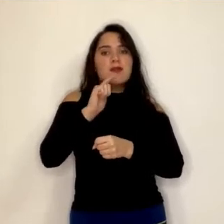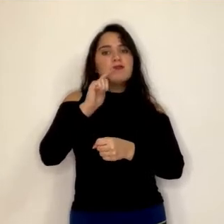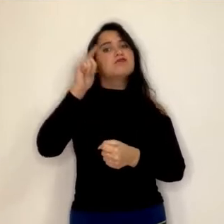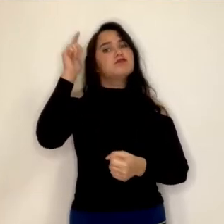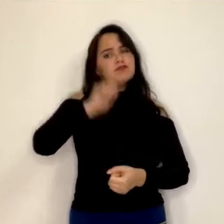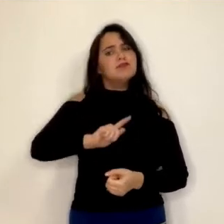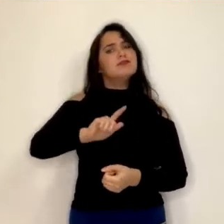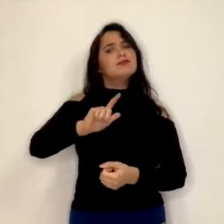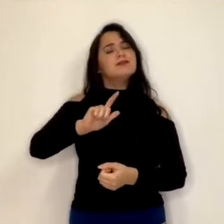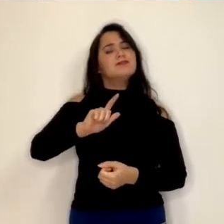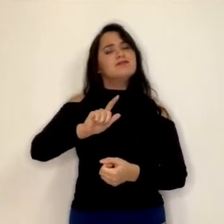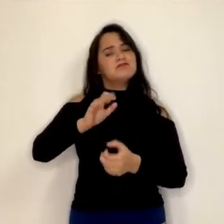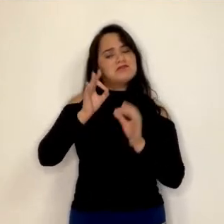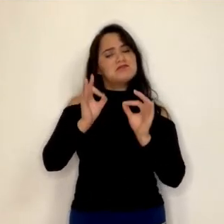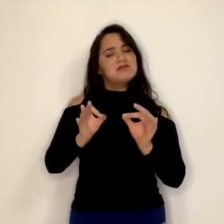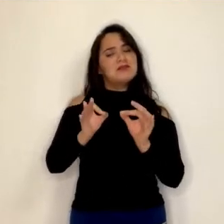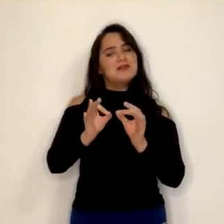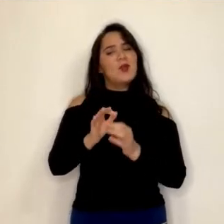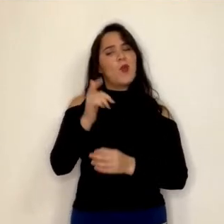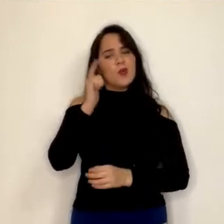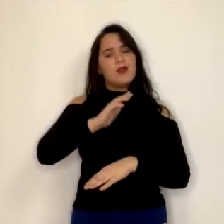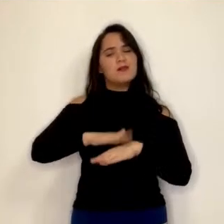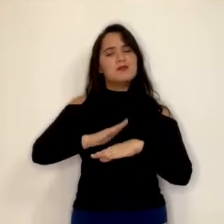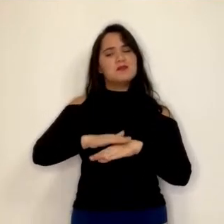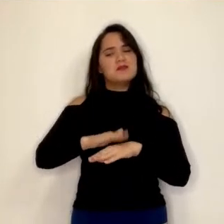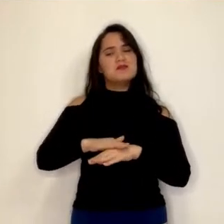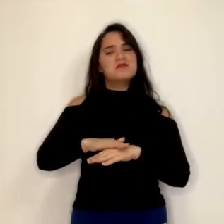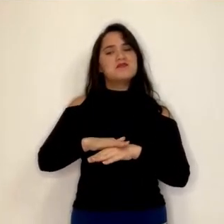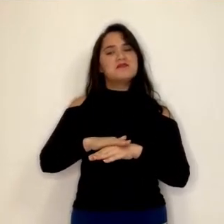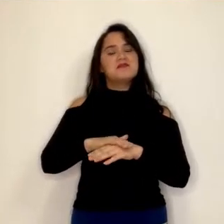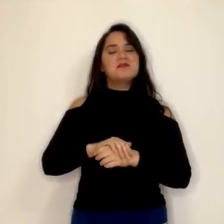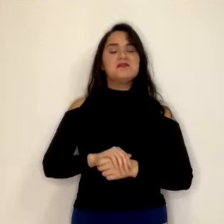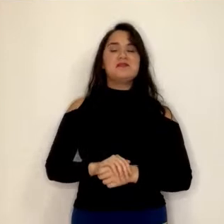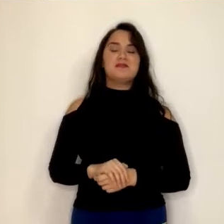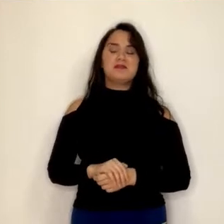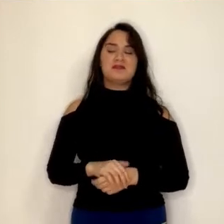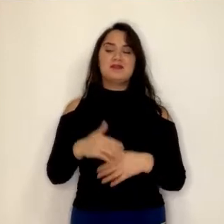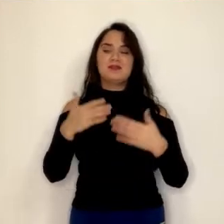You are able to accomplish that. You are able to do that.